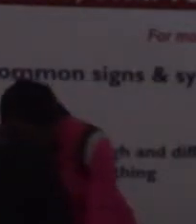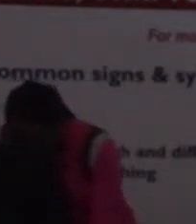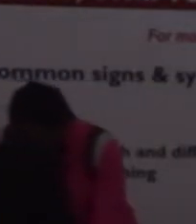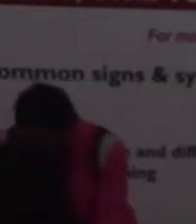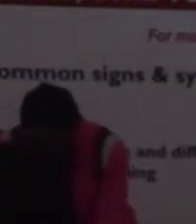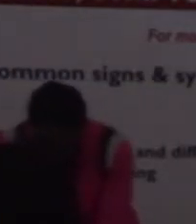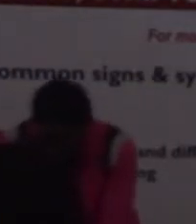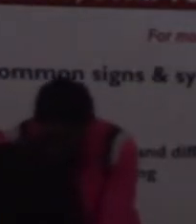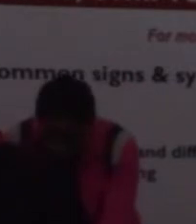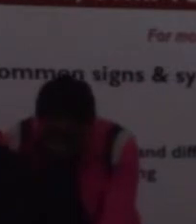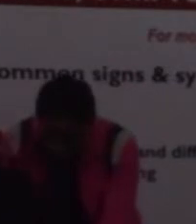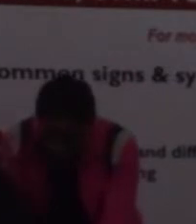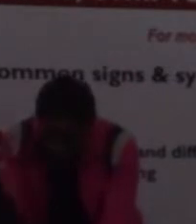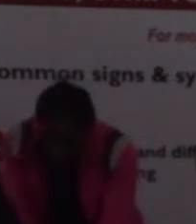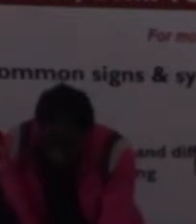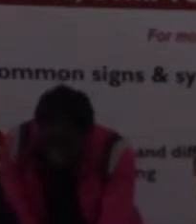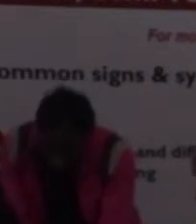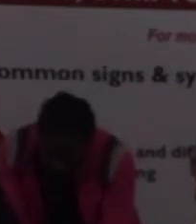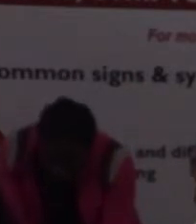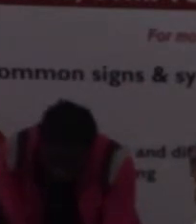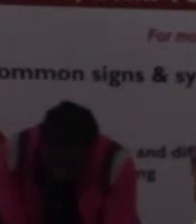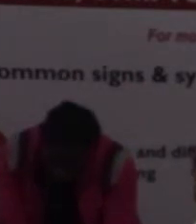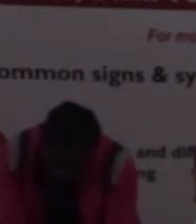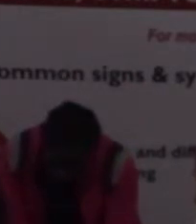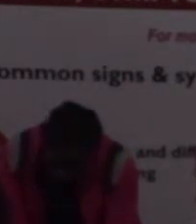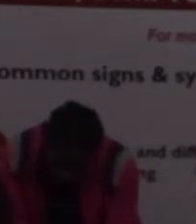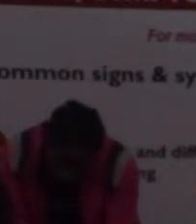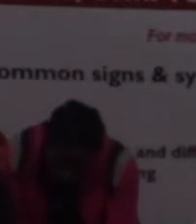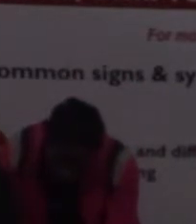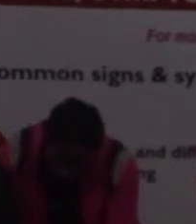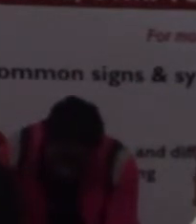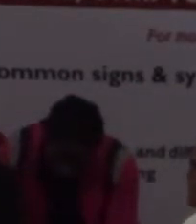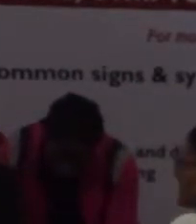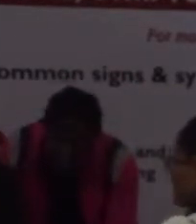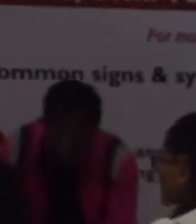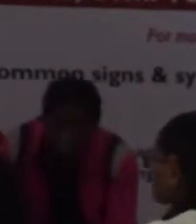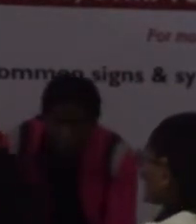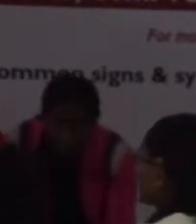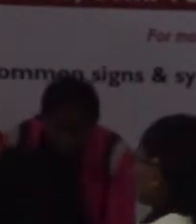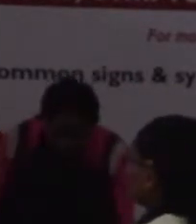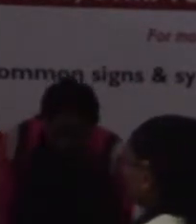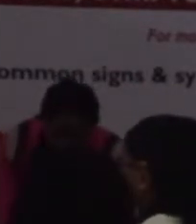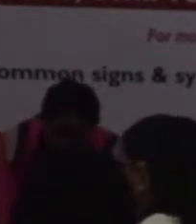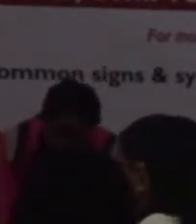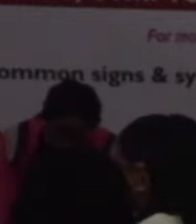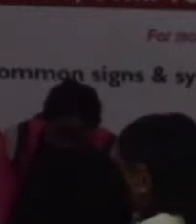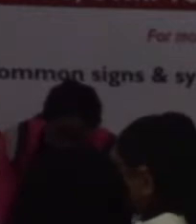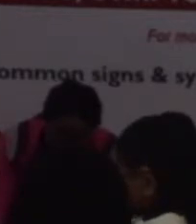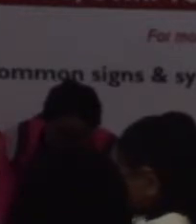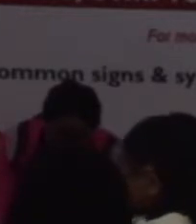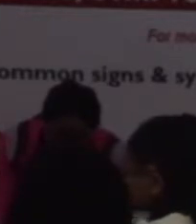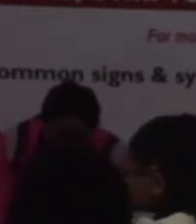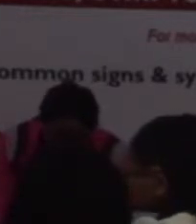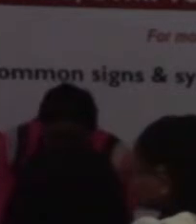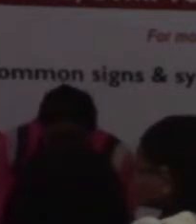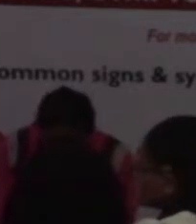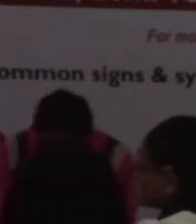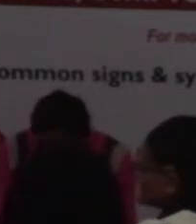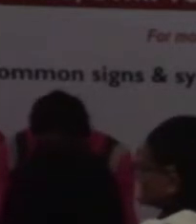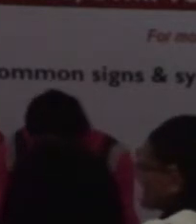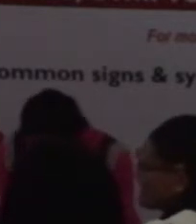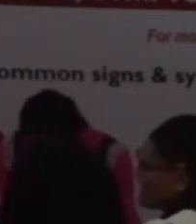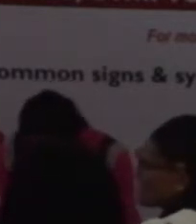All right, so what we did find out today is that the ministry is going out, just communicating with the people, telling them, informing them what